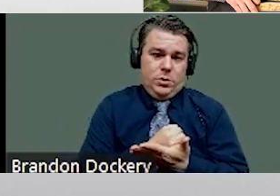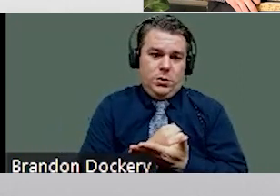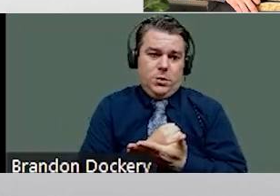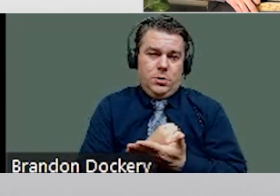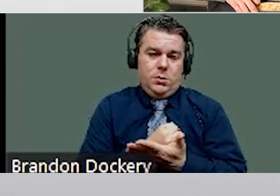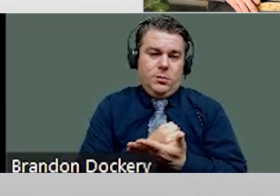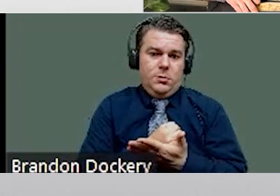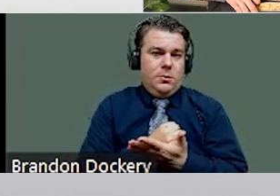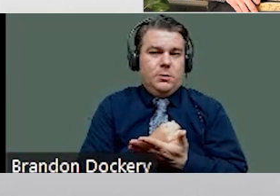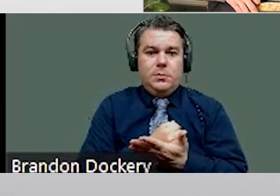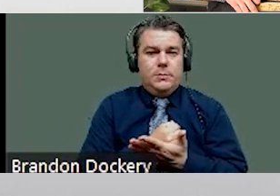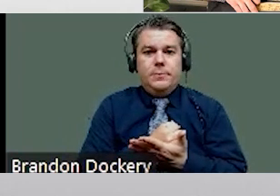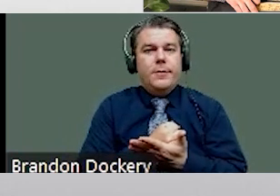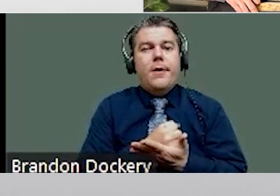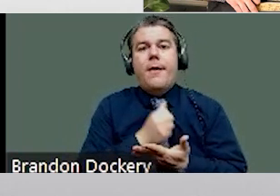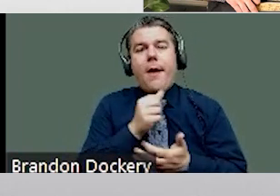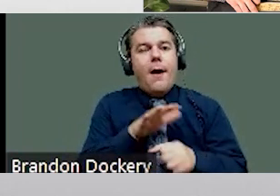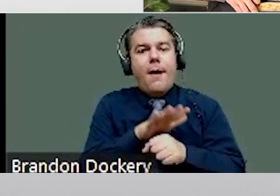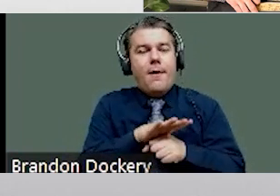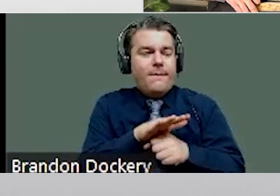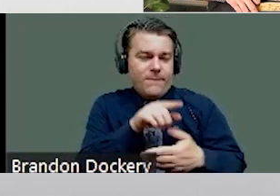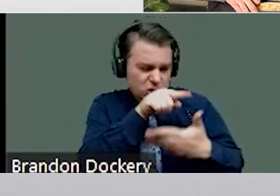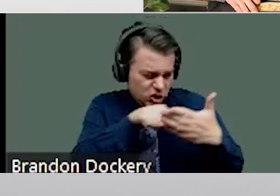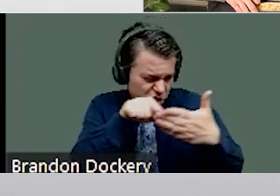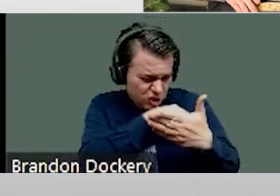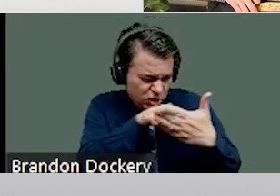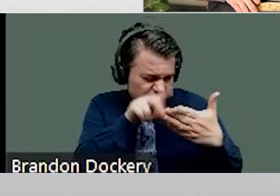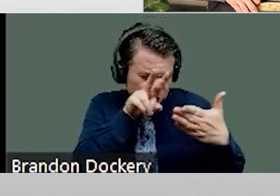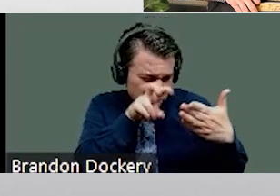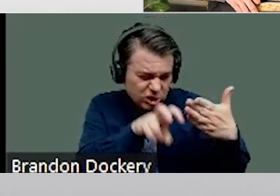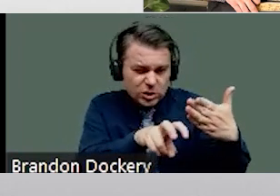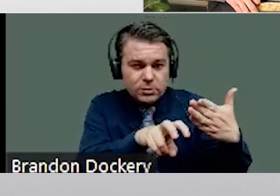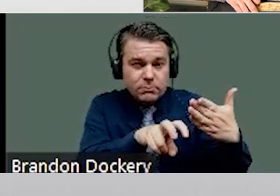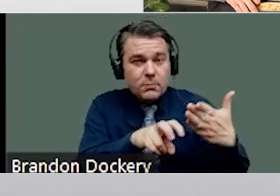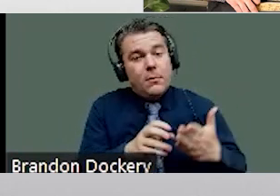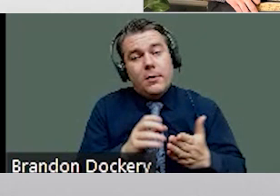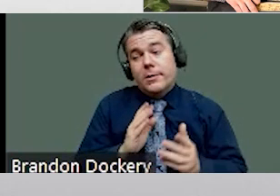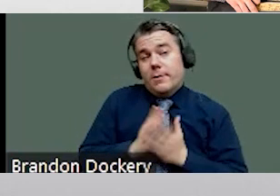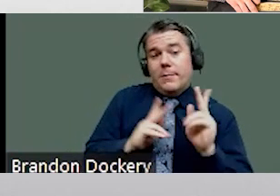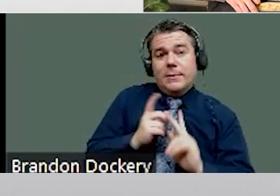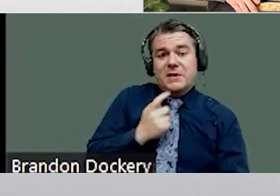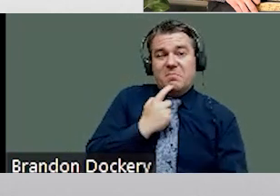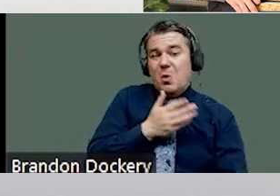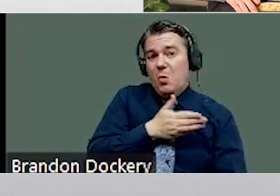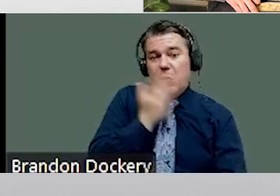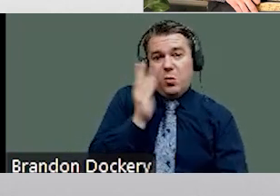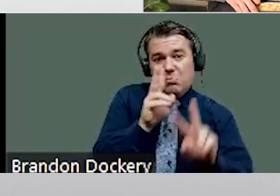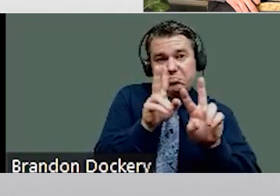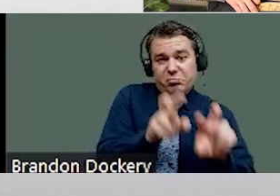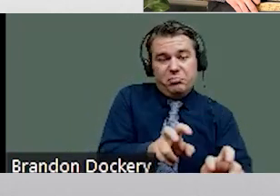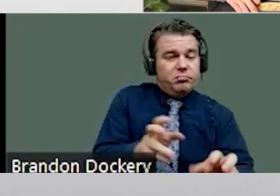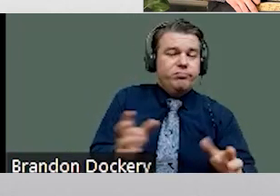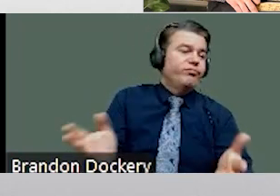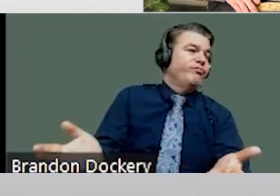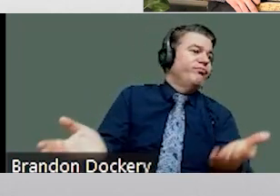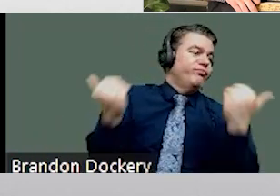a severe lack of scrutiny. And some have said there was no scrutiny at all for several decades. It was